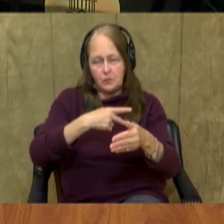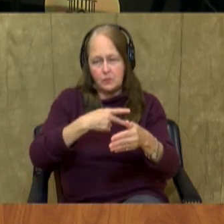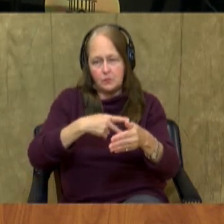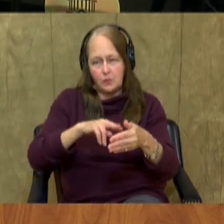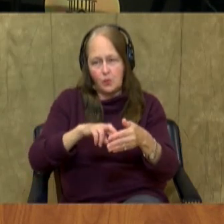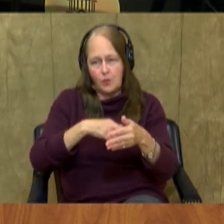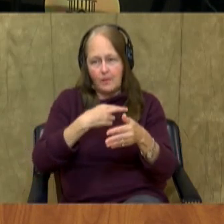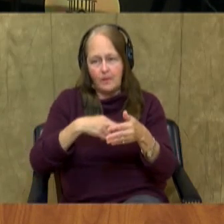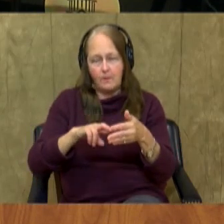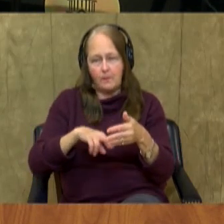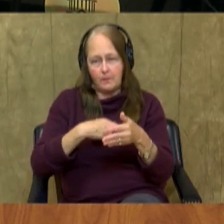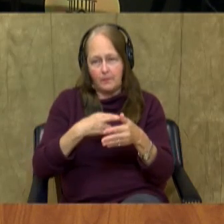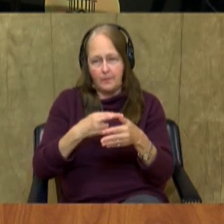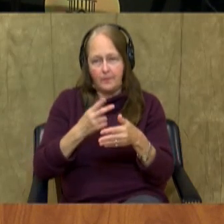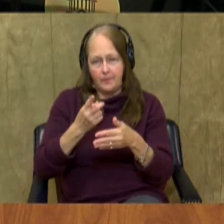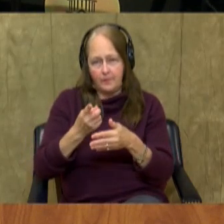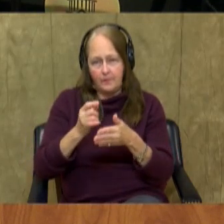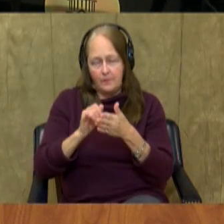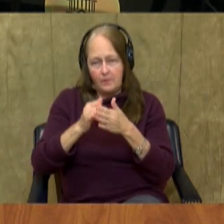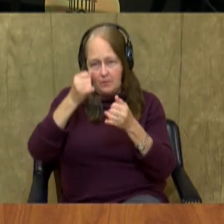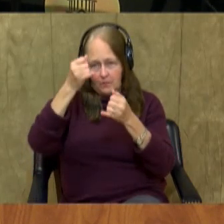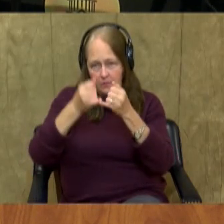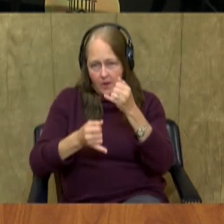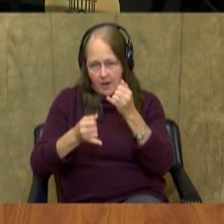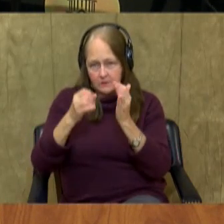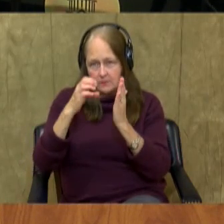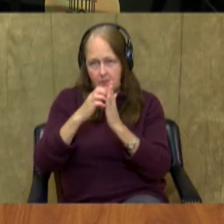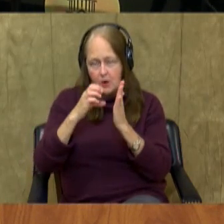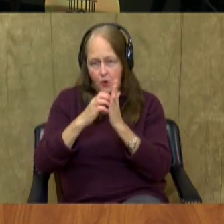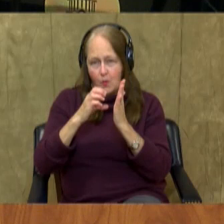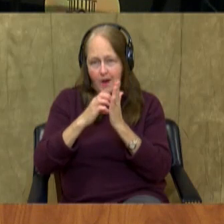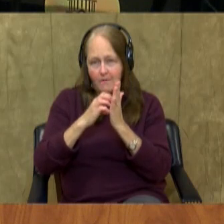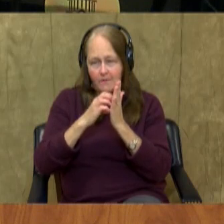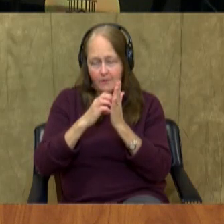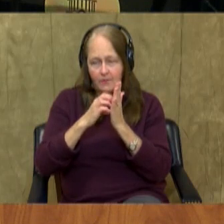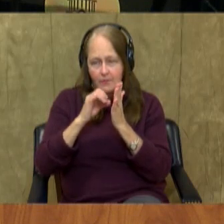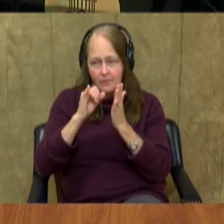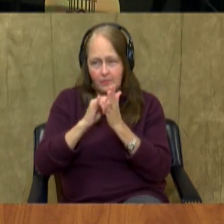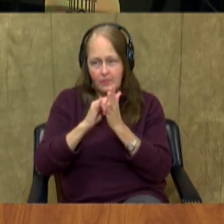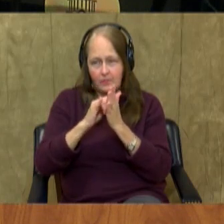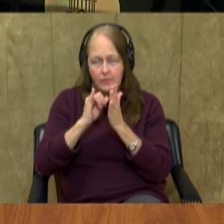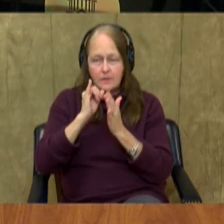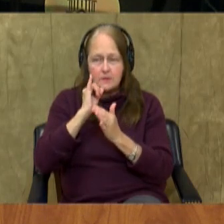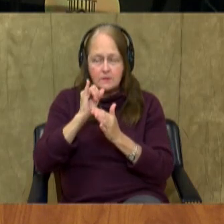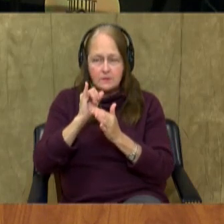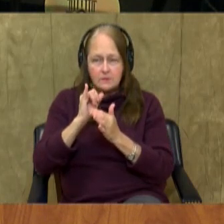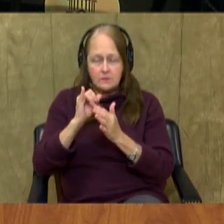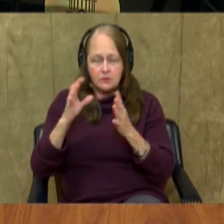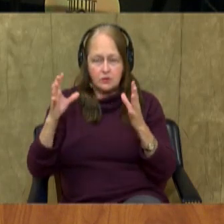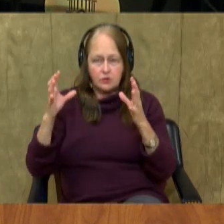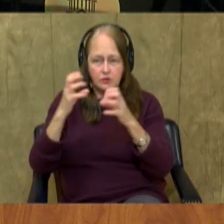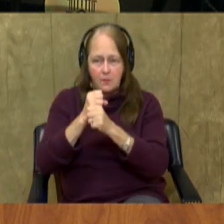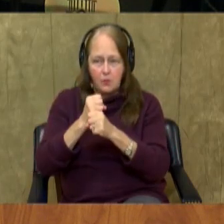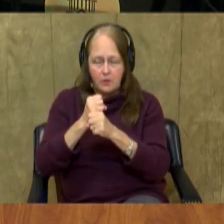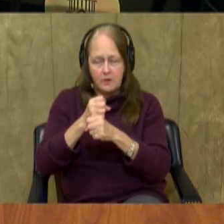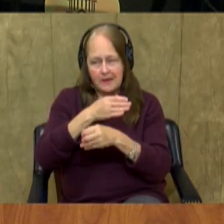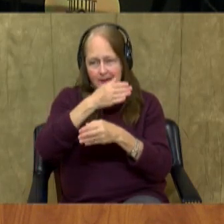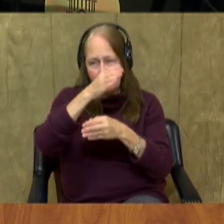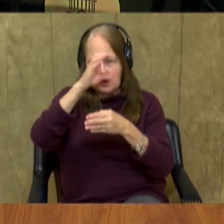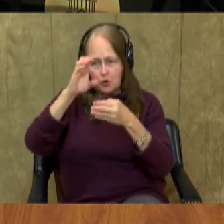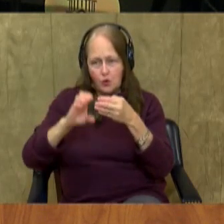Now, this last paragraph, this is our summary. This is your